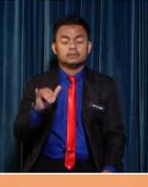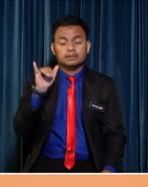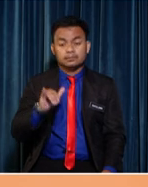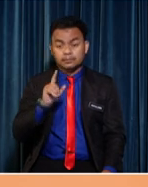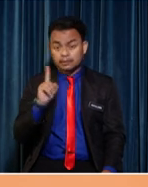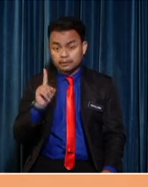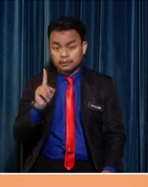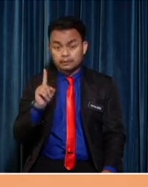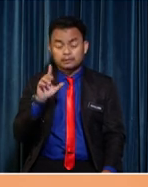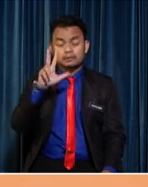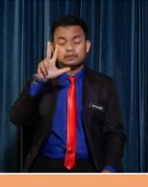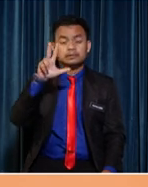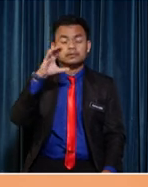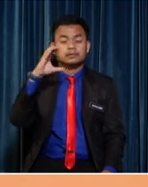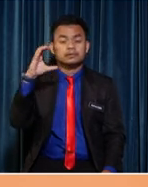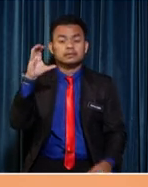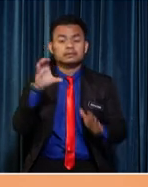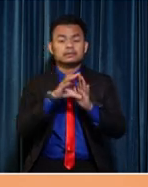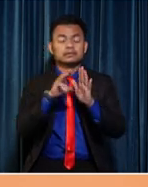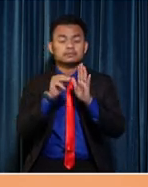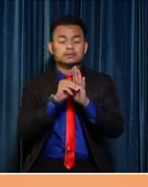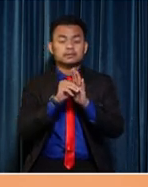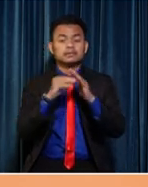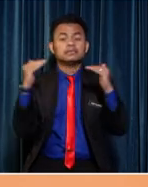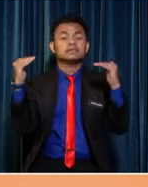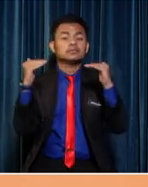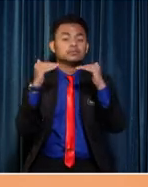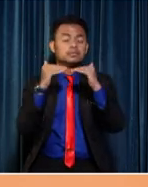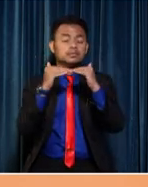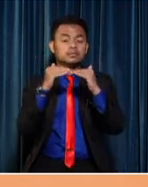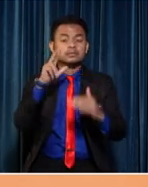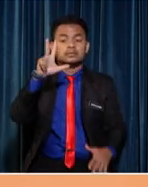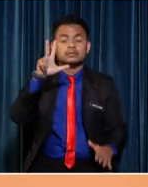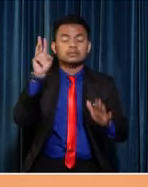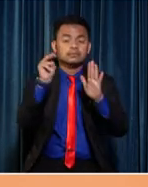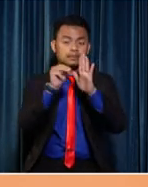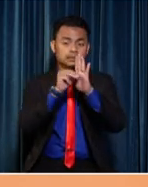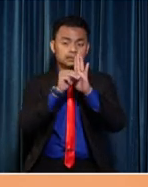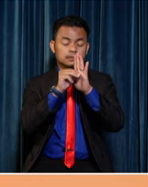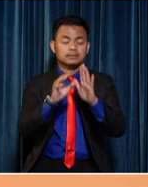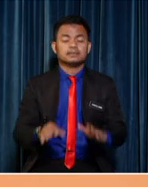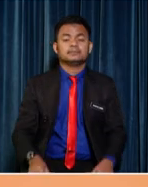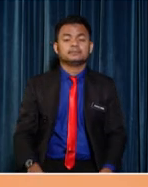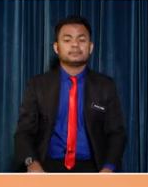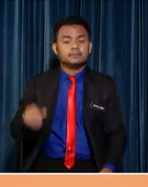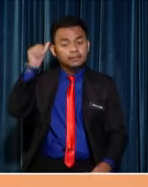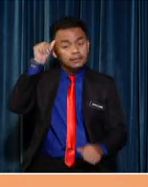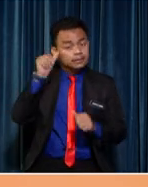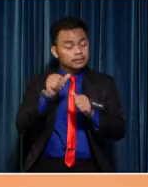3 hundredths. Centimeters is equal to 3 meters.